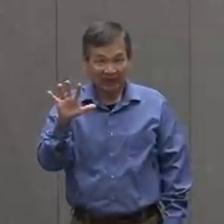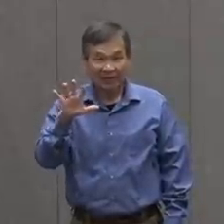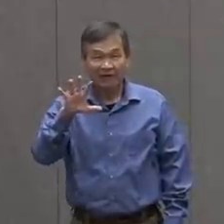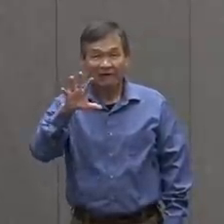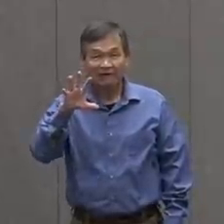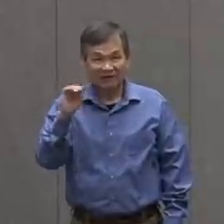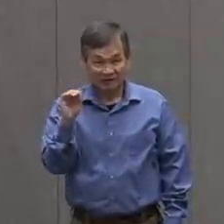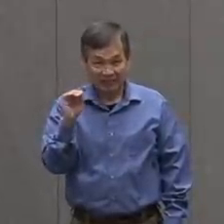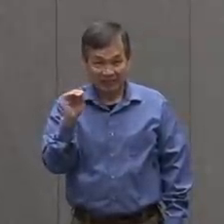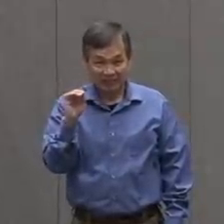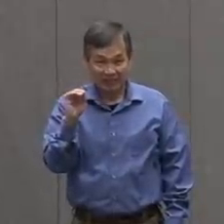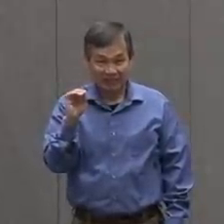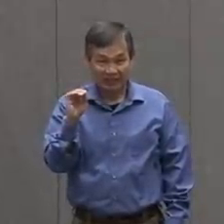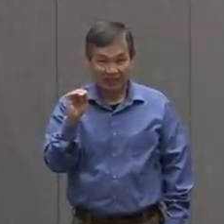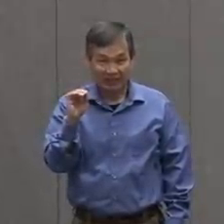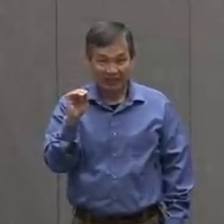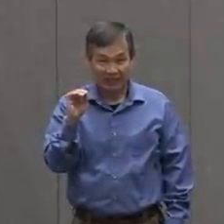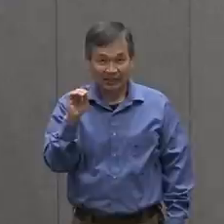50,